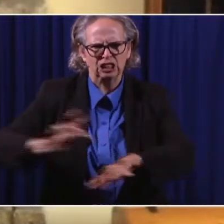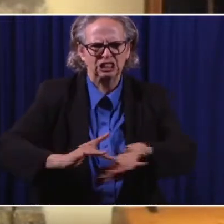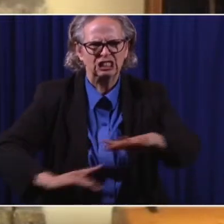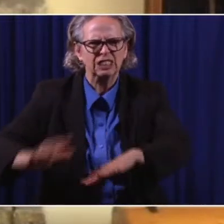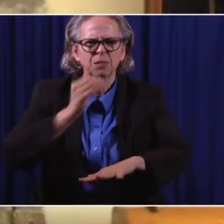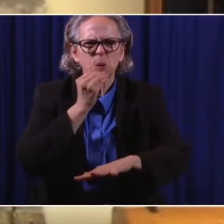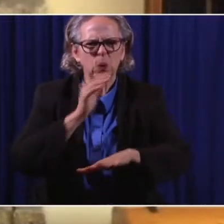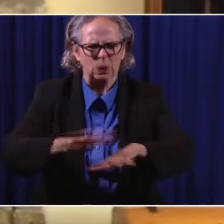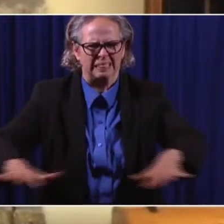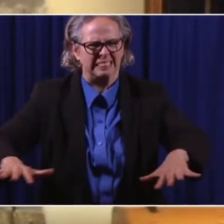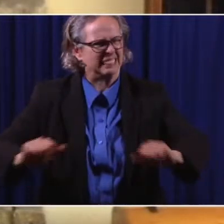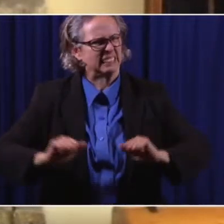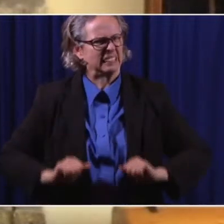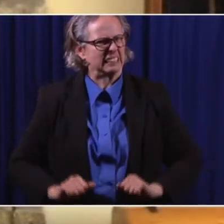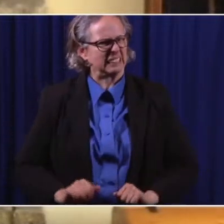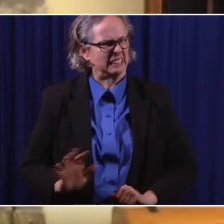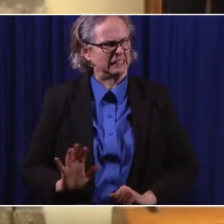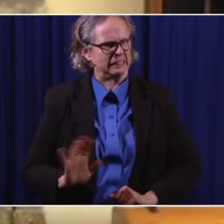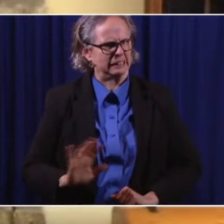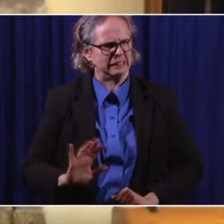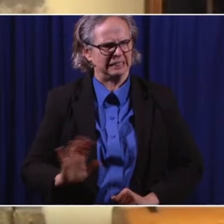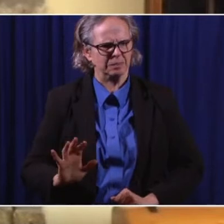do and be very, very, very careful.